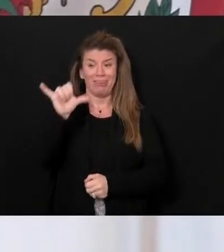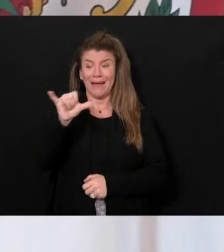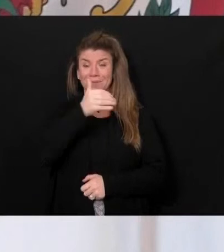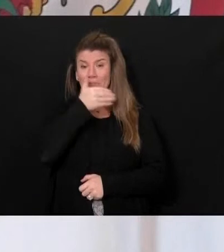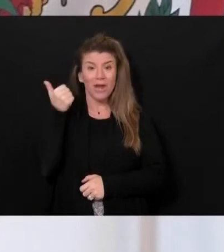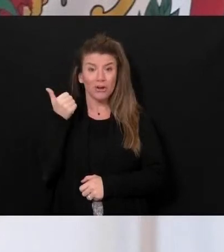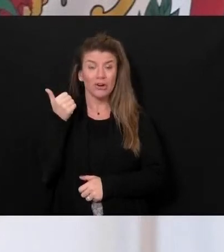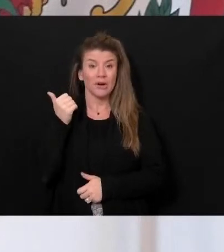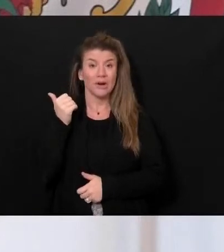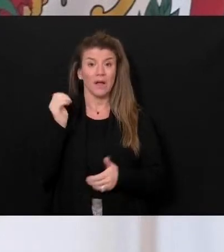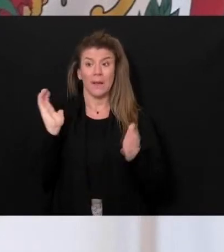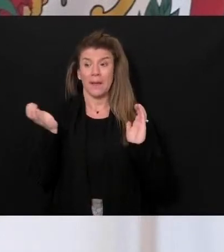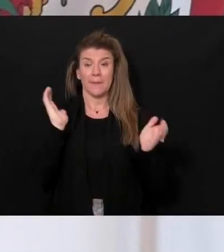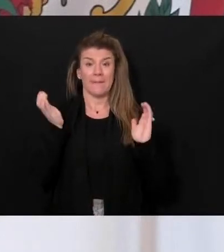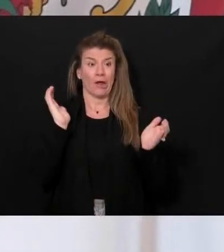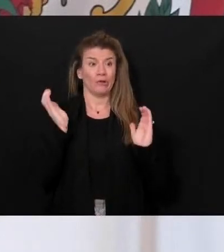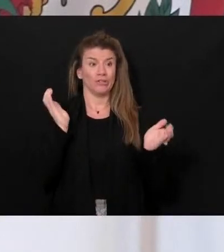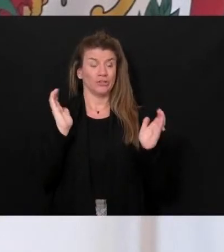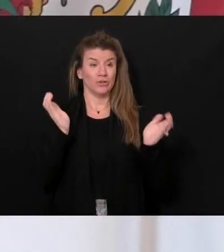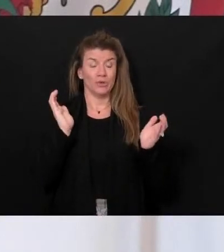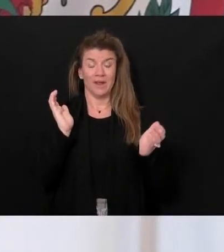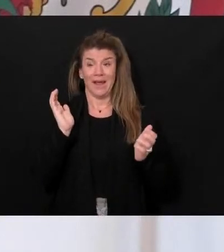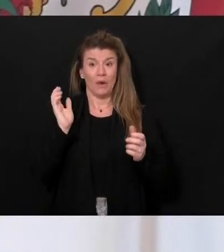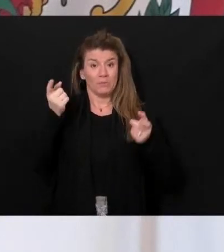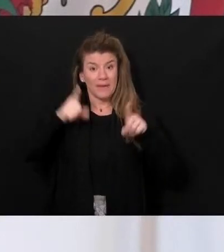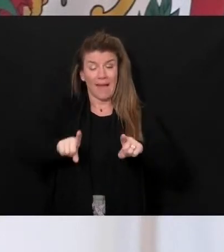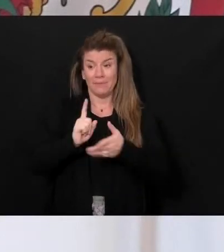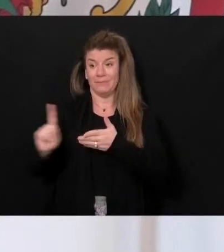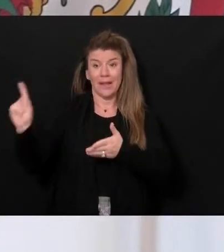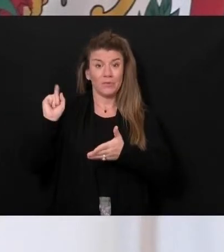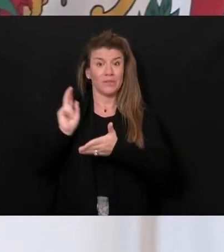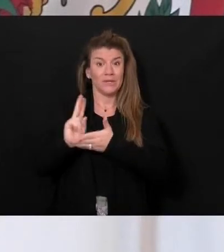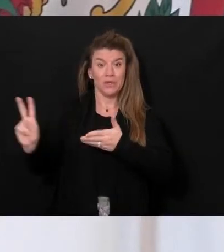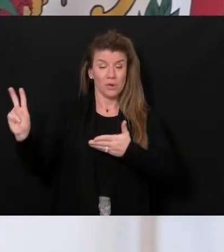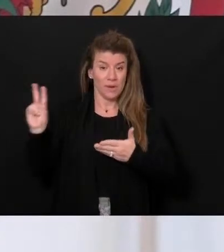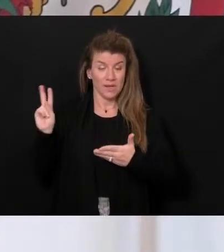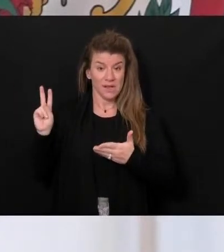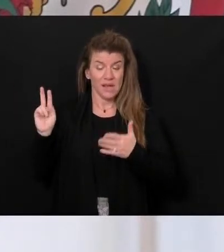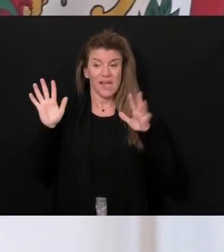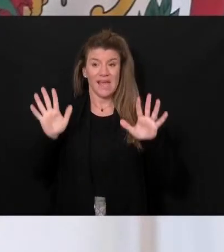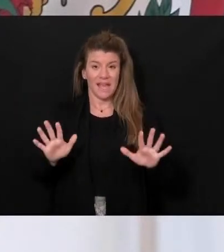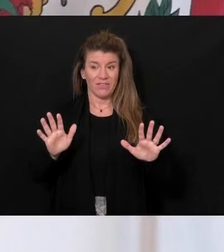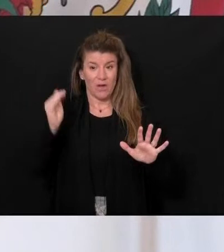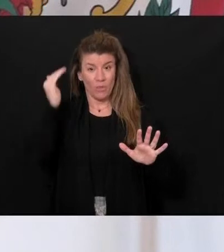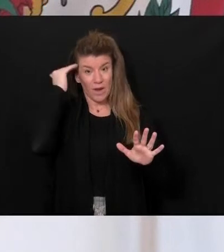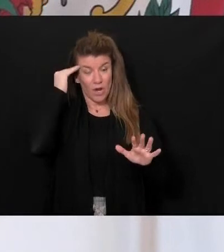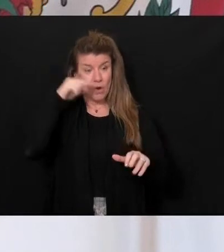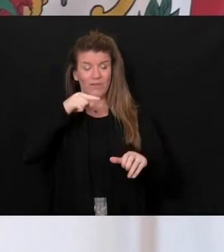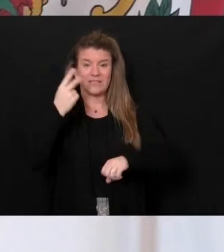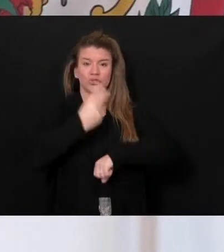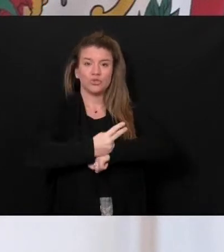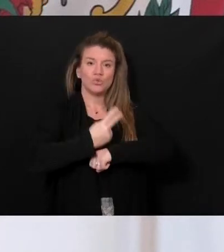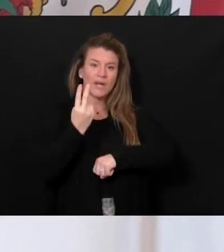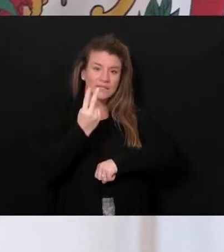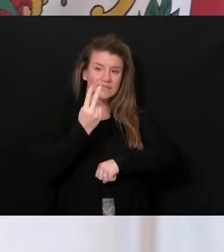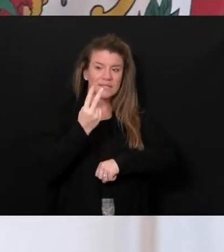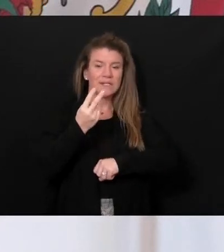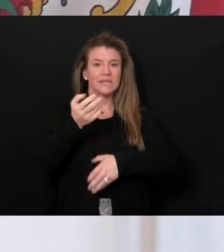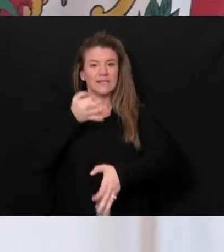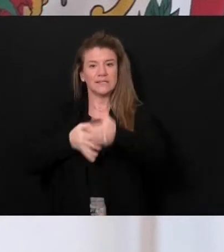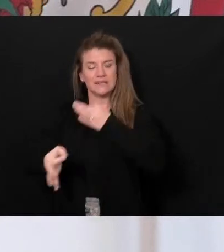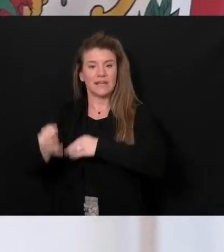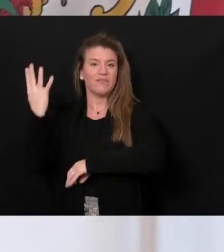better than I think where we've been, even though this is for 2 days instead of 3 or 4